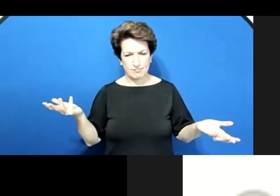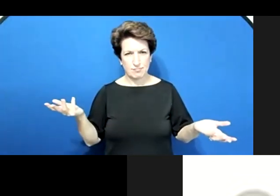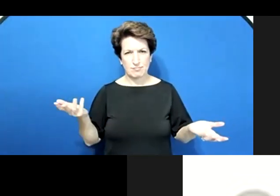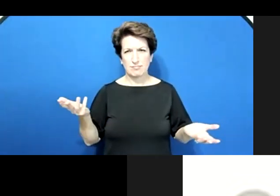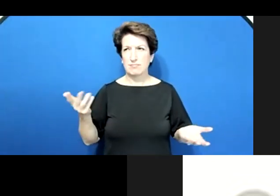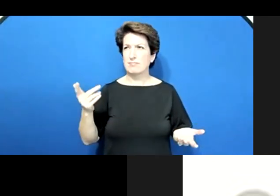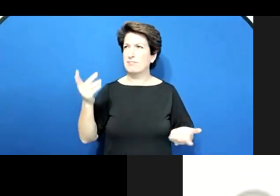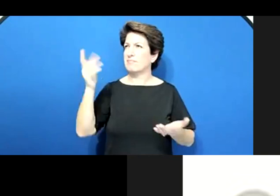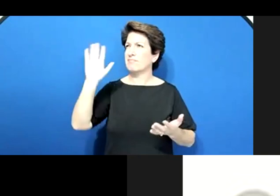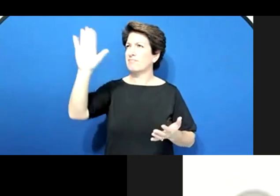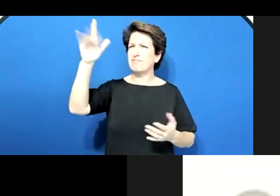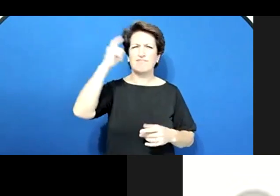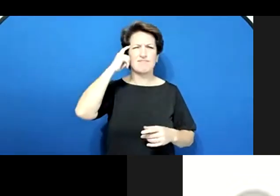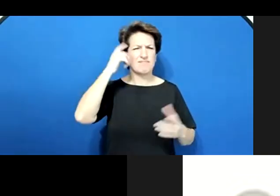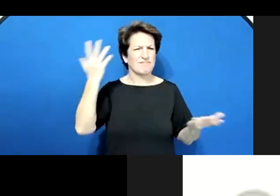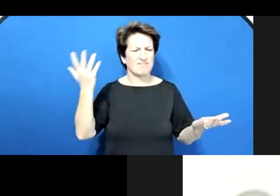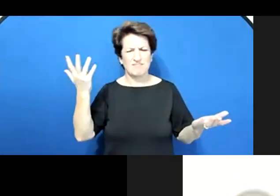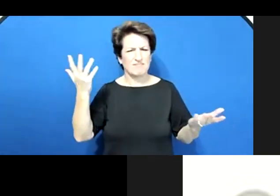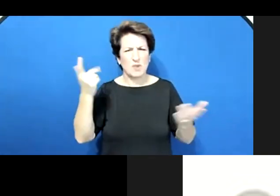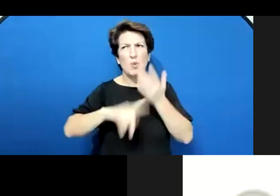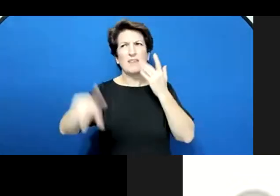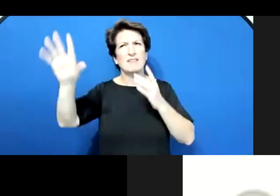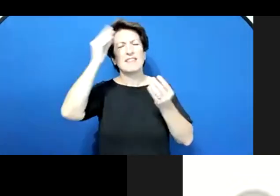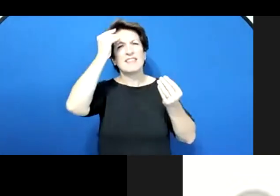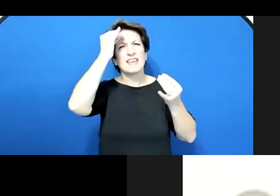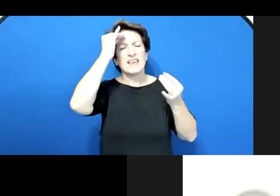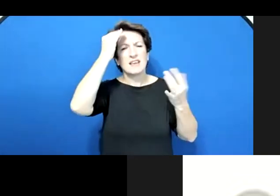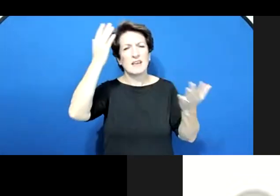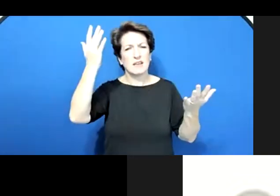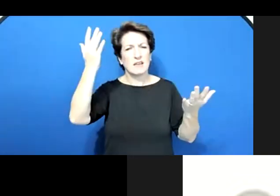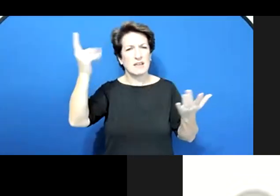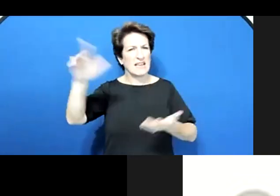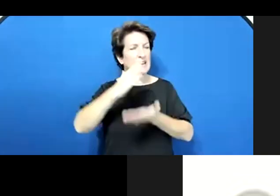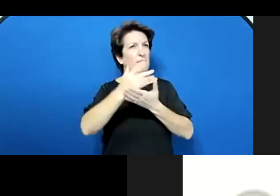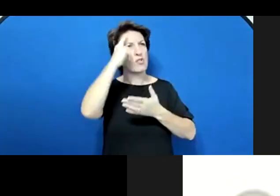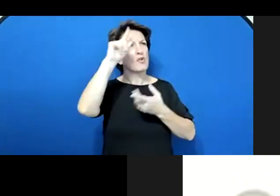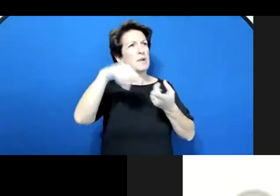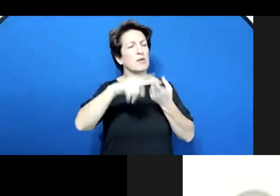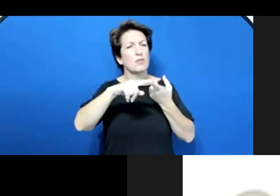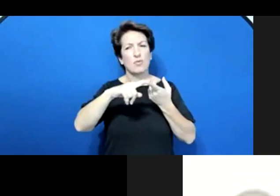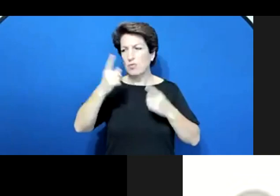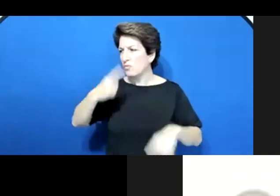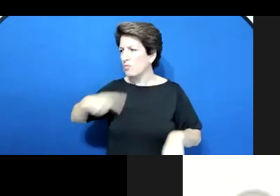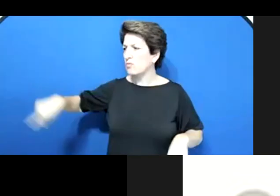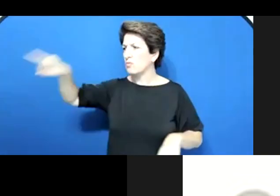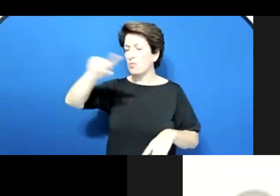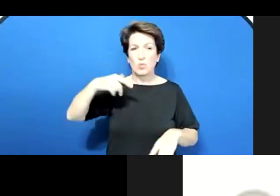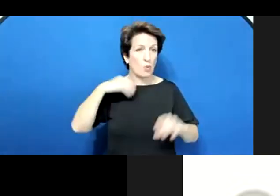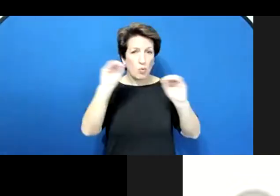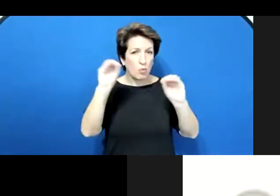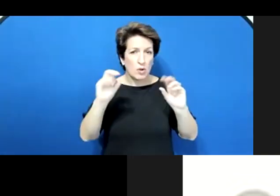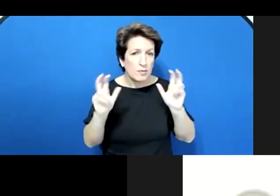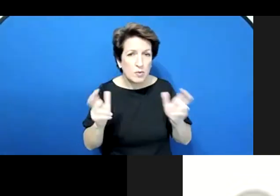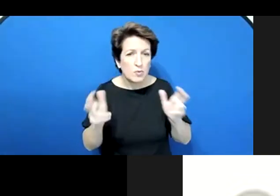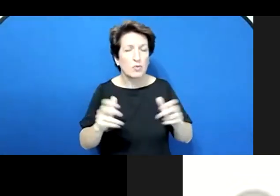at. Like they did, this thing came up and nobody thought about people who do not have computers,